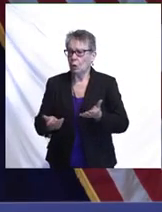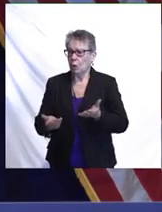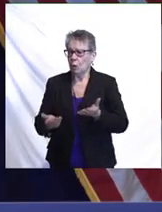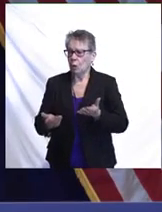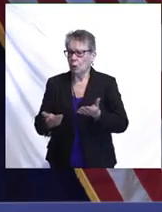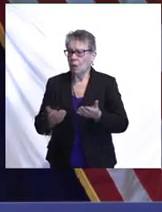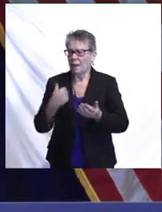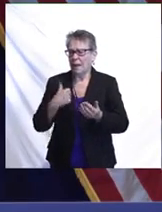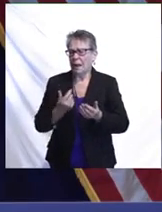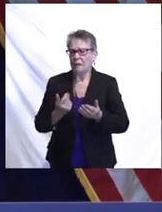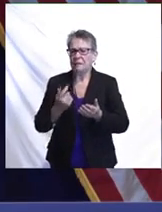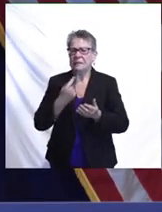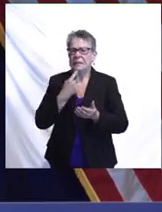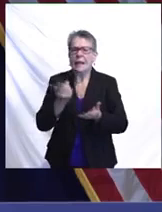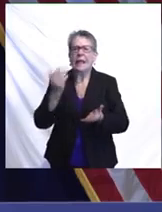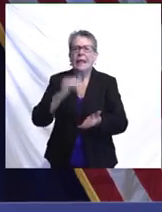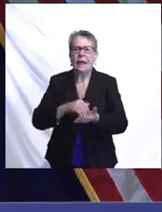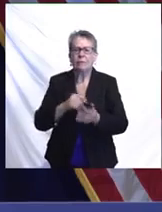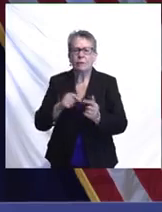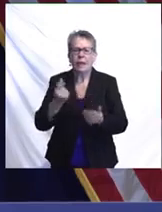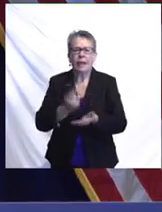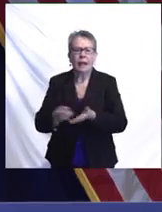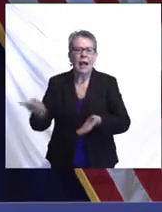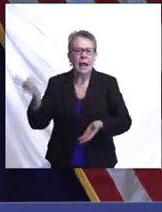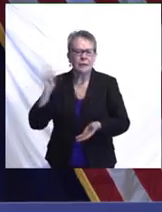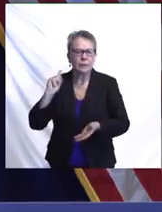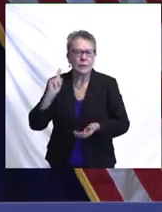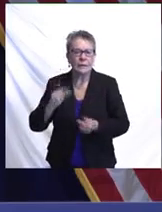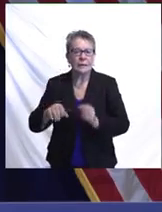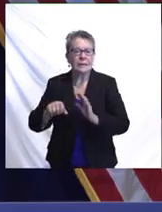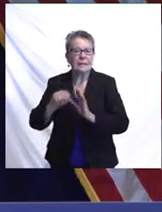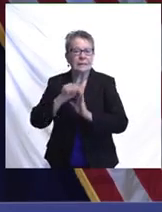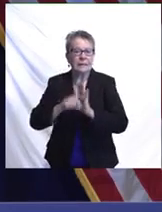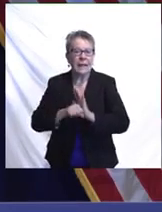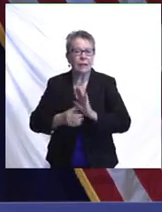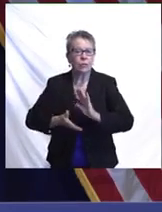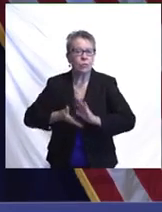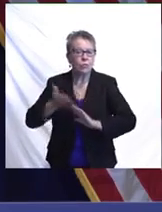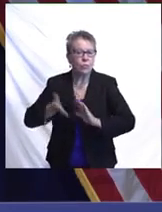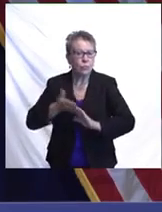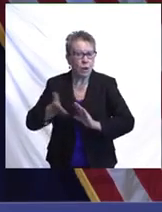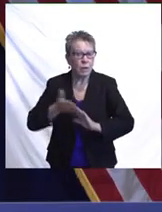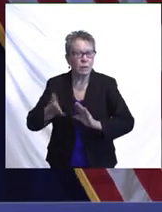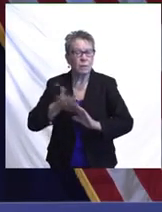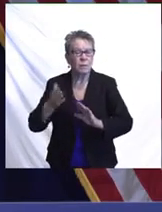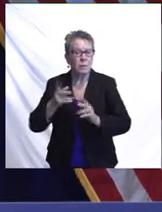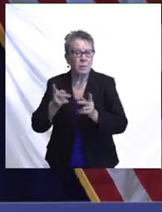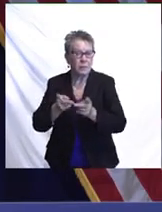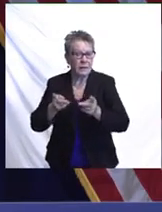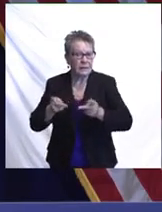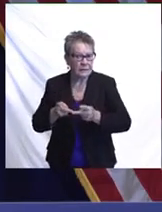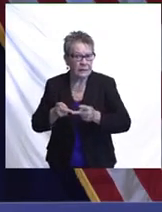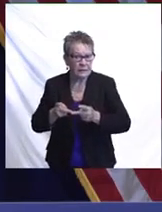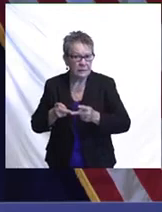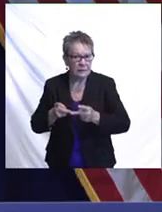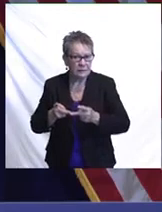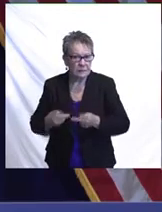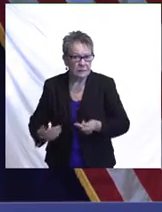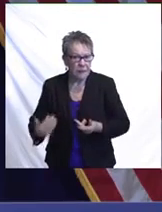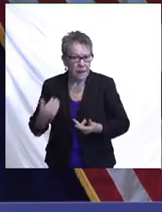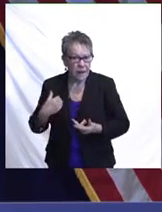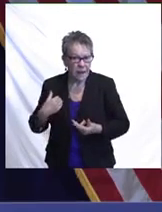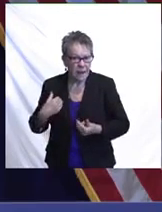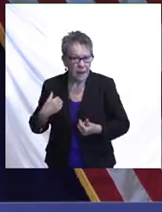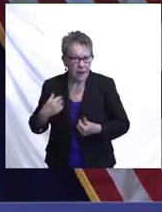incident management team is working on the 2 additional ones. Just a reminder that Gloucester's is open at the Gloucester County Complex